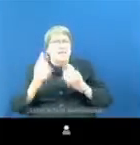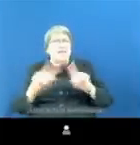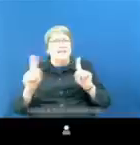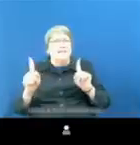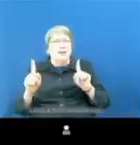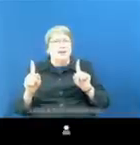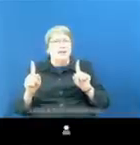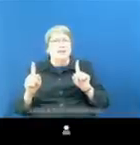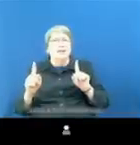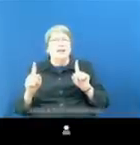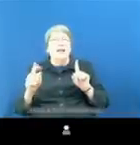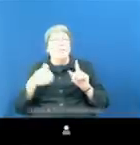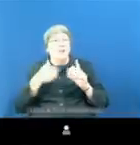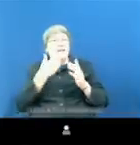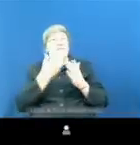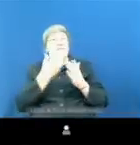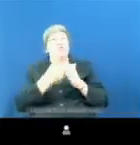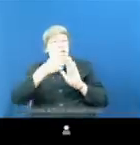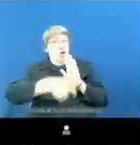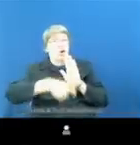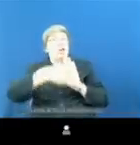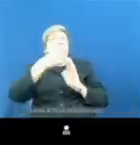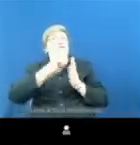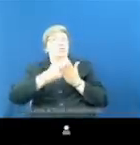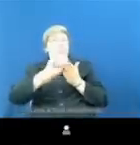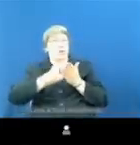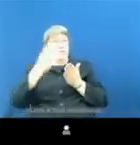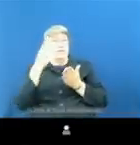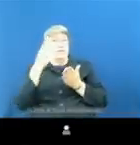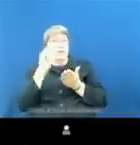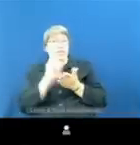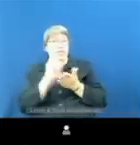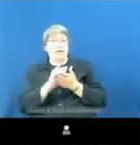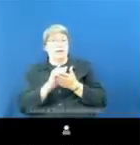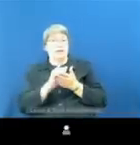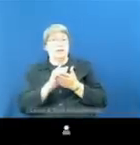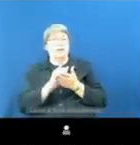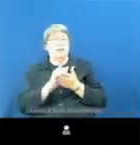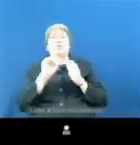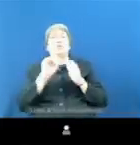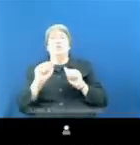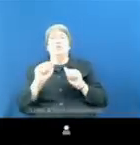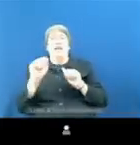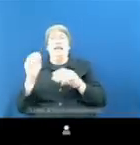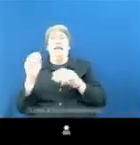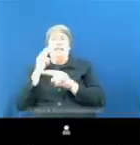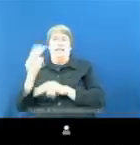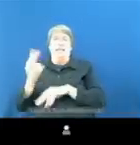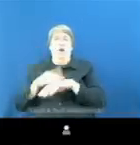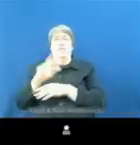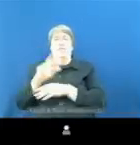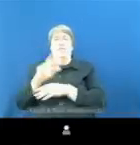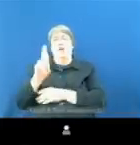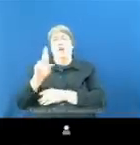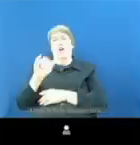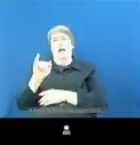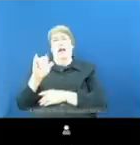And there are good articles that are written on that, that are available on the RID website in